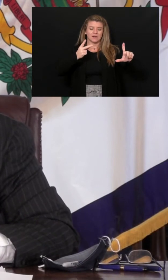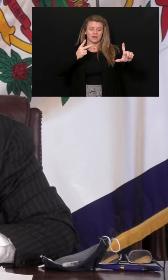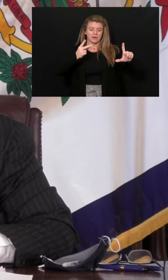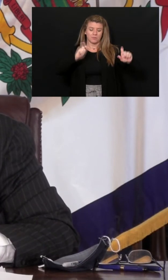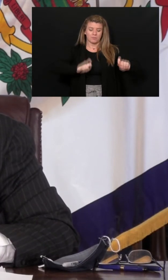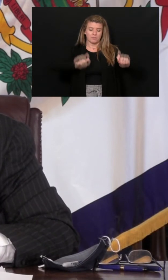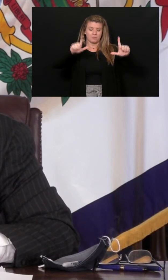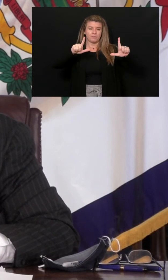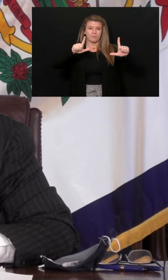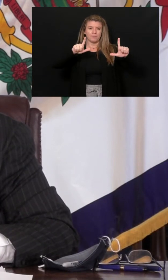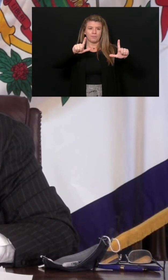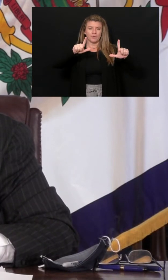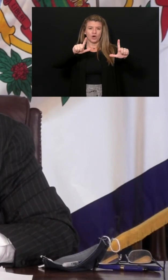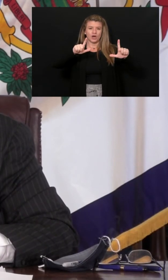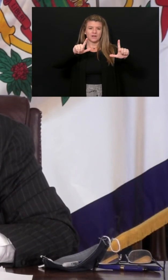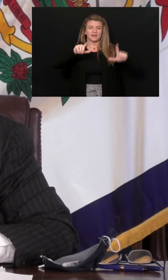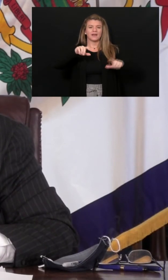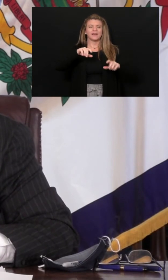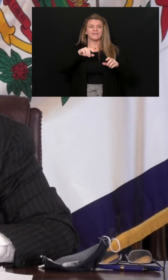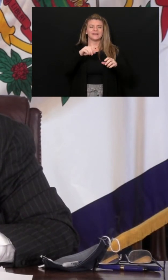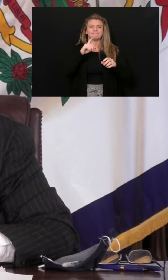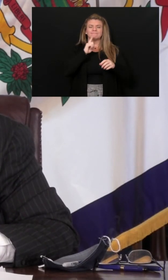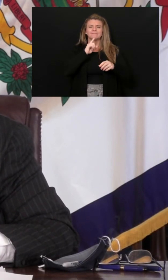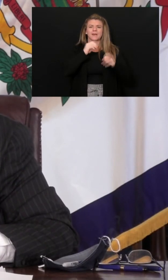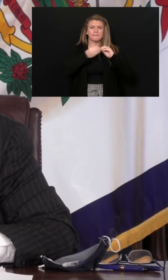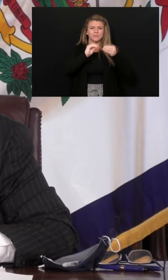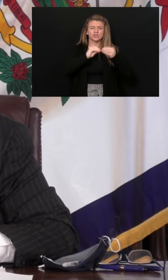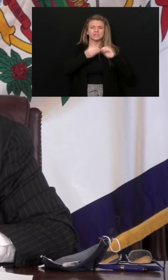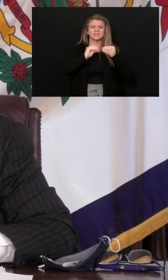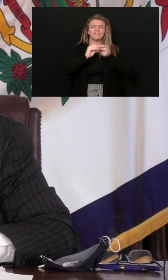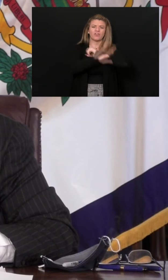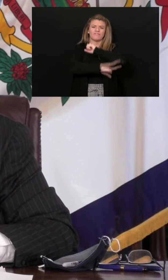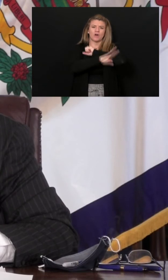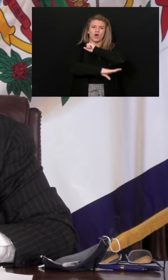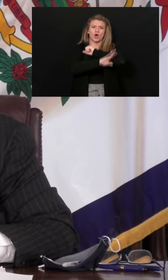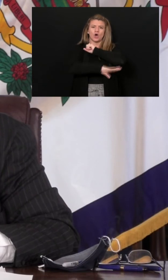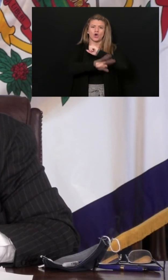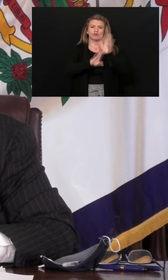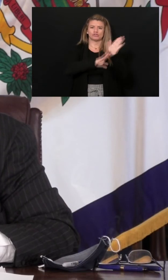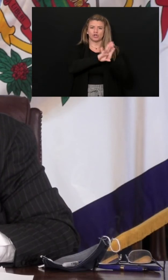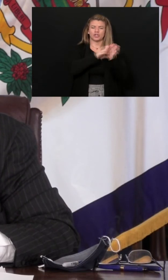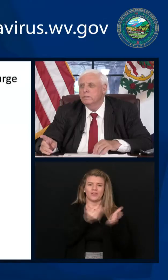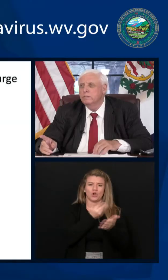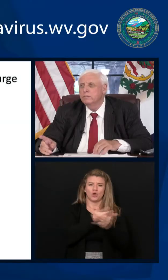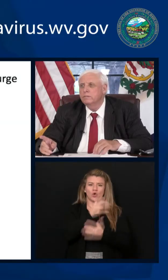the depth of the fall surge and just show the new cases, the data,